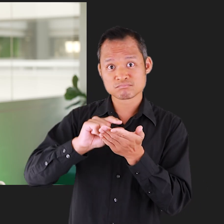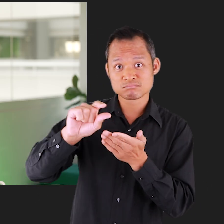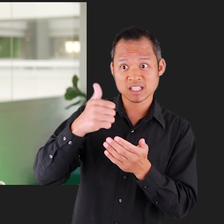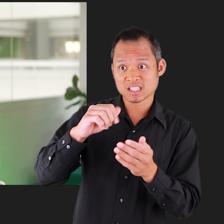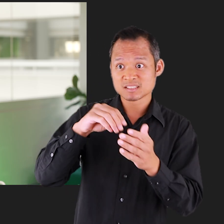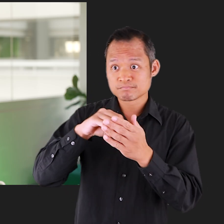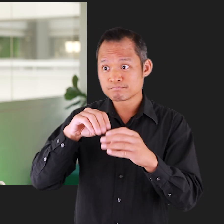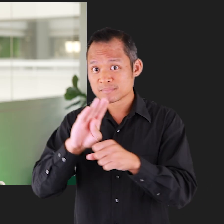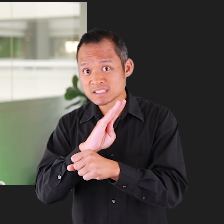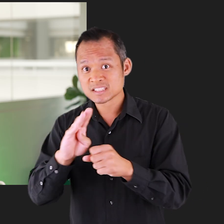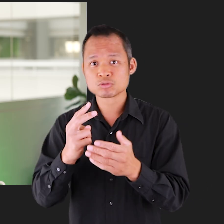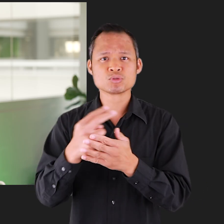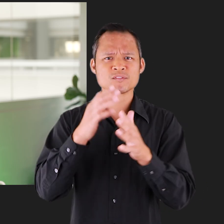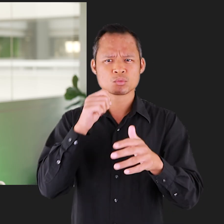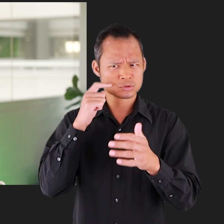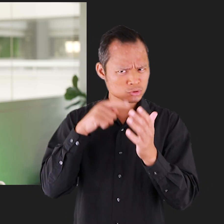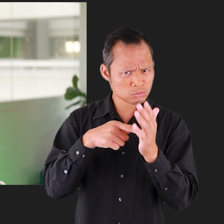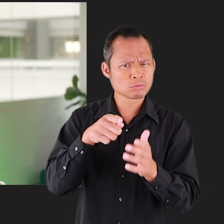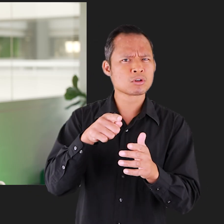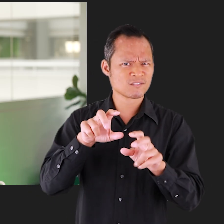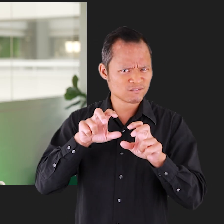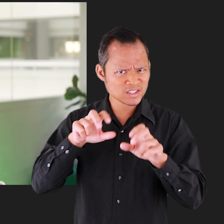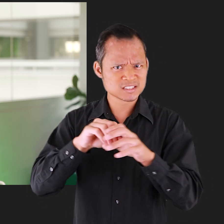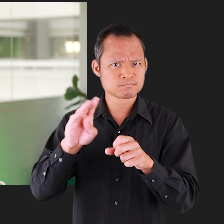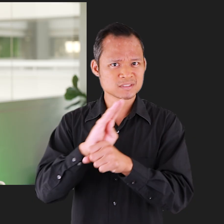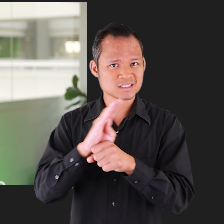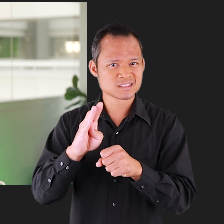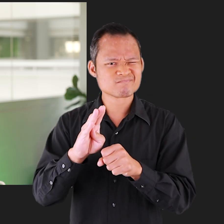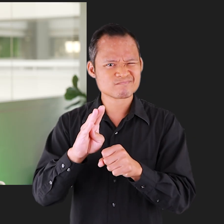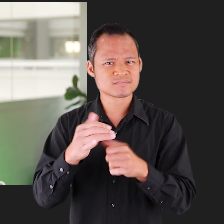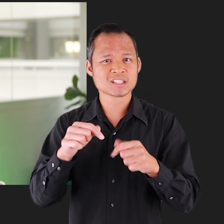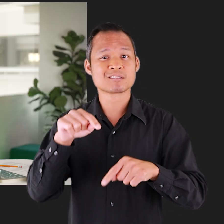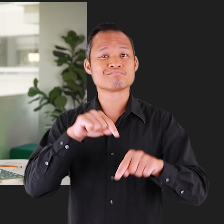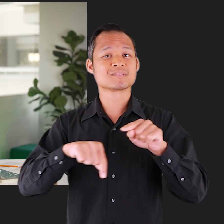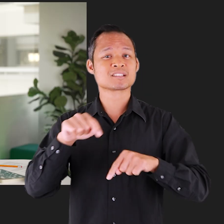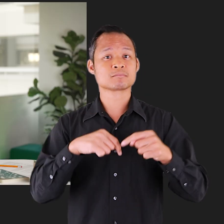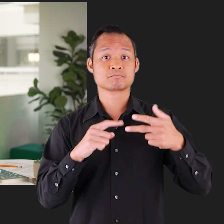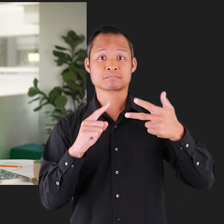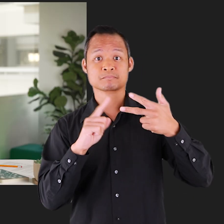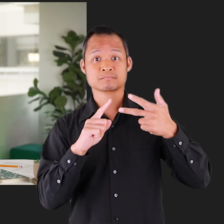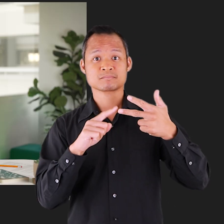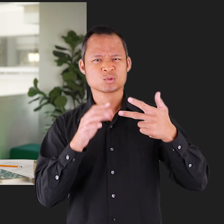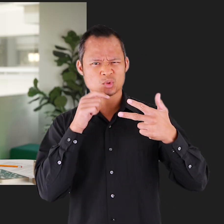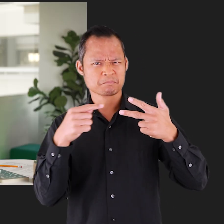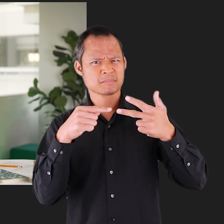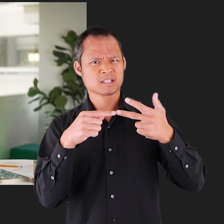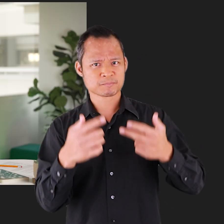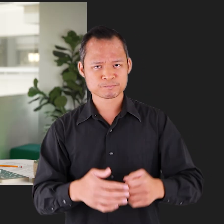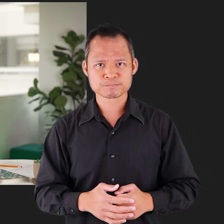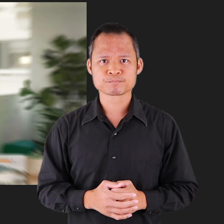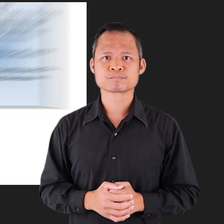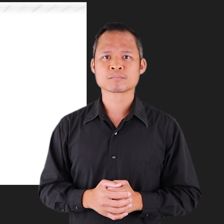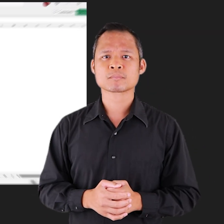contributed anything towards the business. It shows the reader how invested you are in your business. Let's go back and continue from the